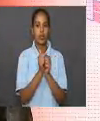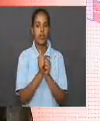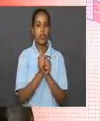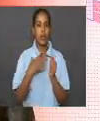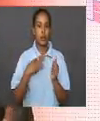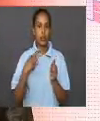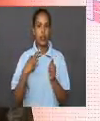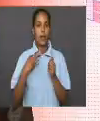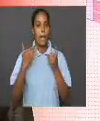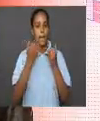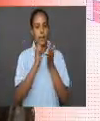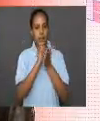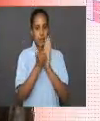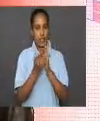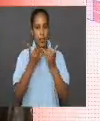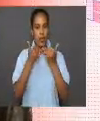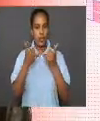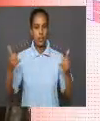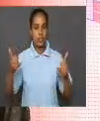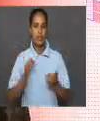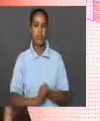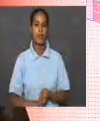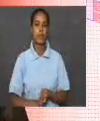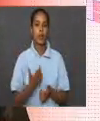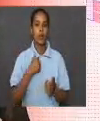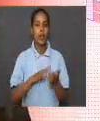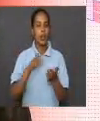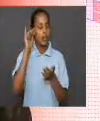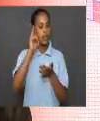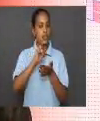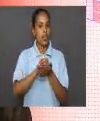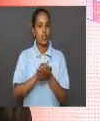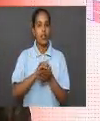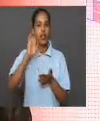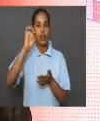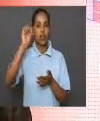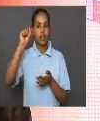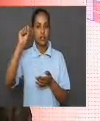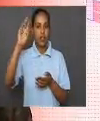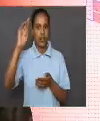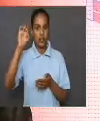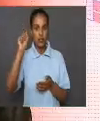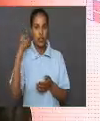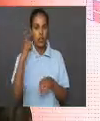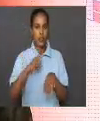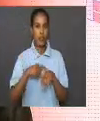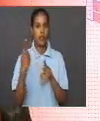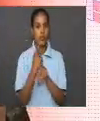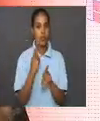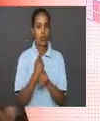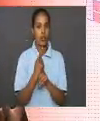as polyester. We learned that esters are often used to